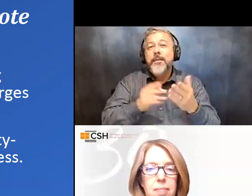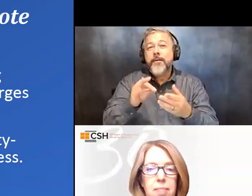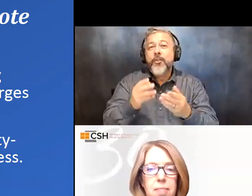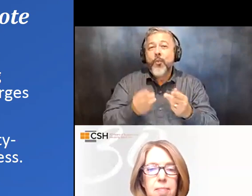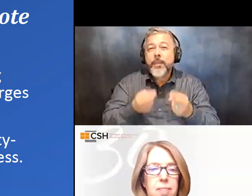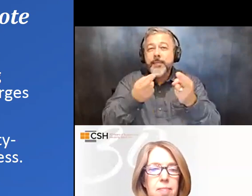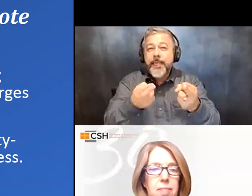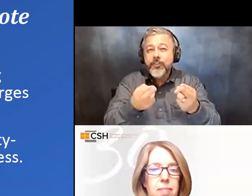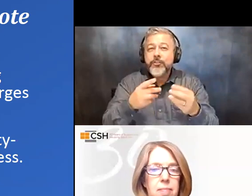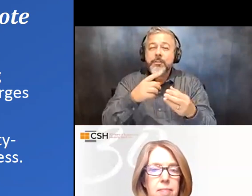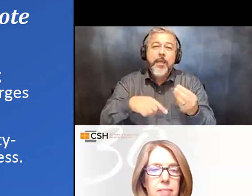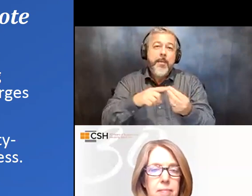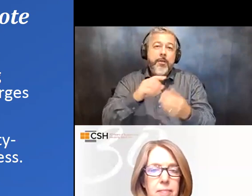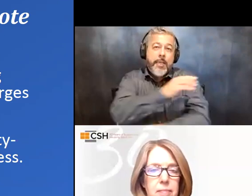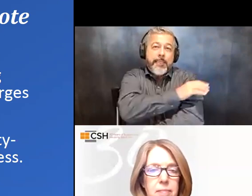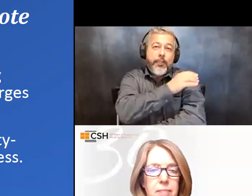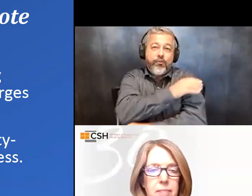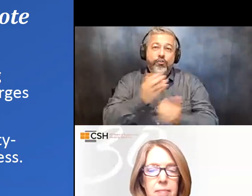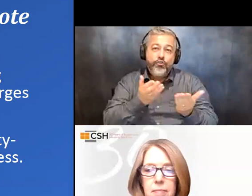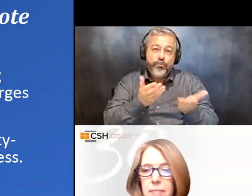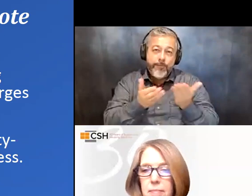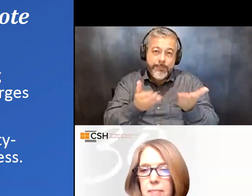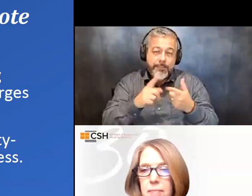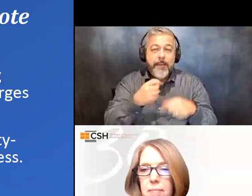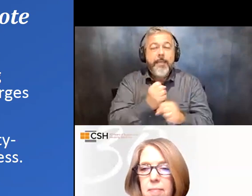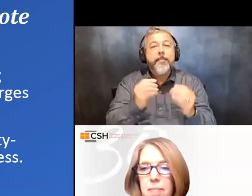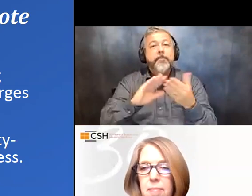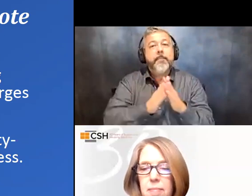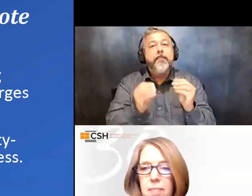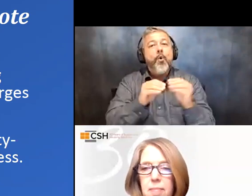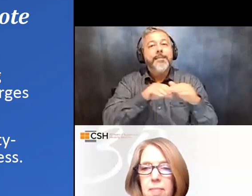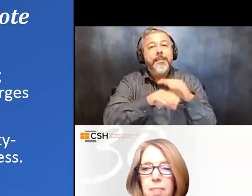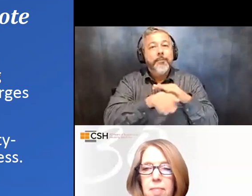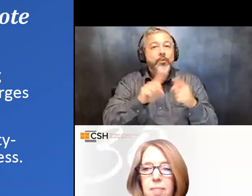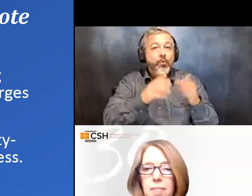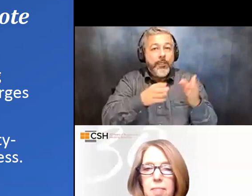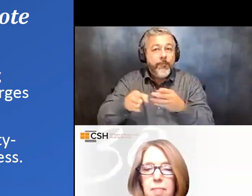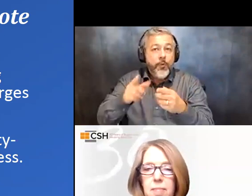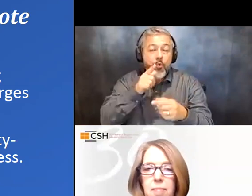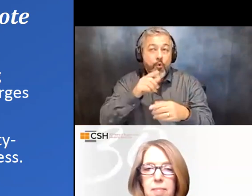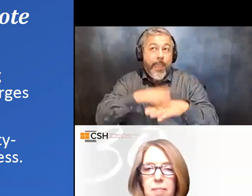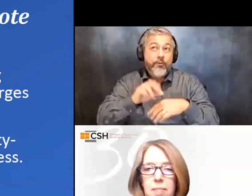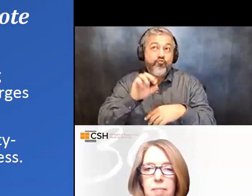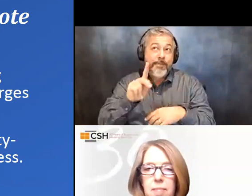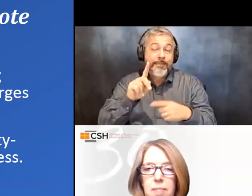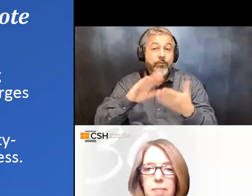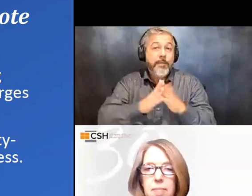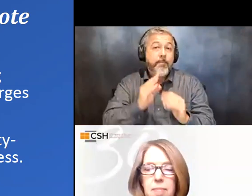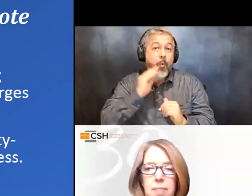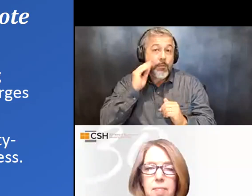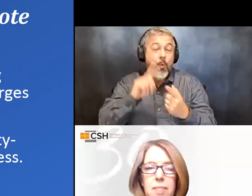recommendations around clinical services and making those more accessible to individuals who are either at risk for homelessness or coming out of